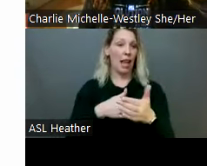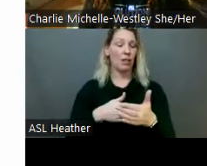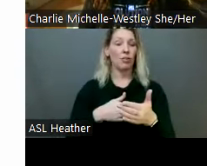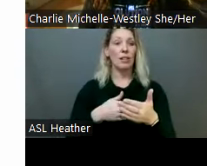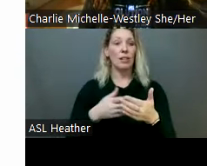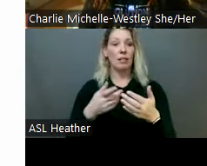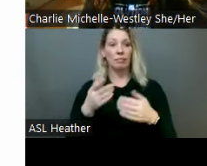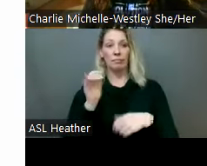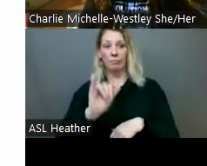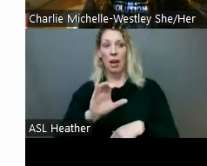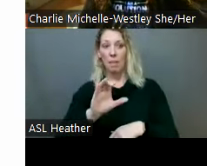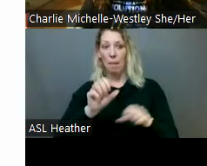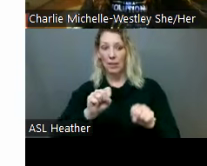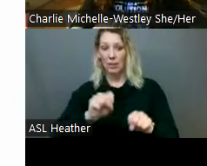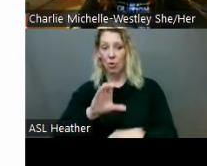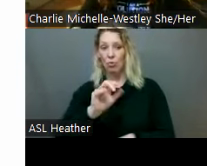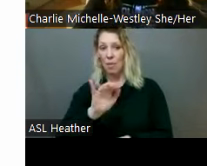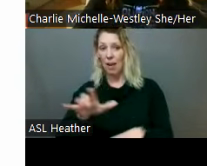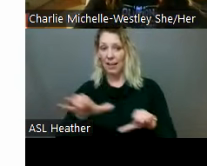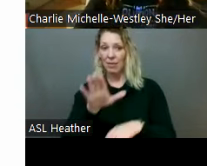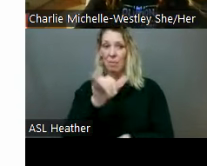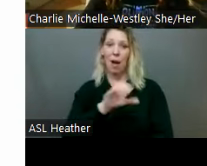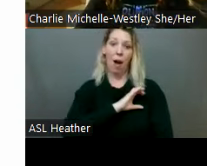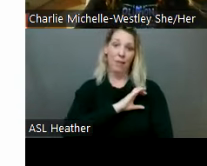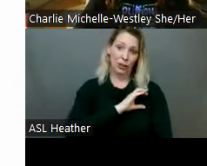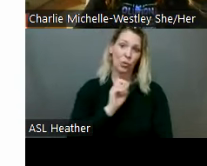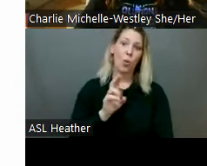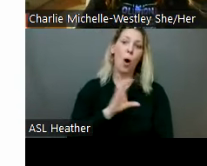criminal activity by the officer or officers.